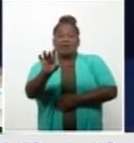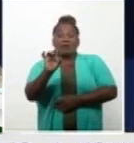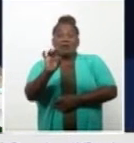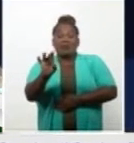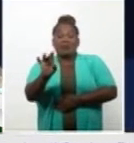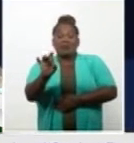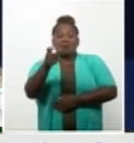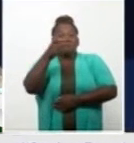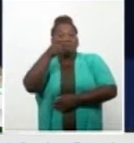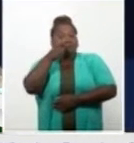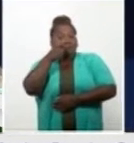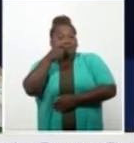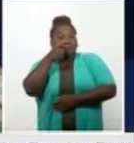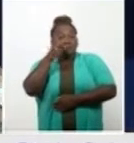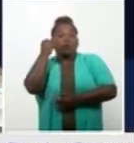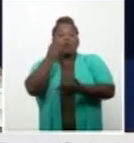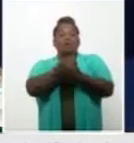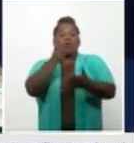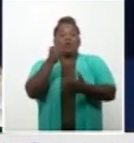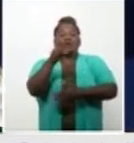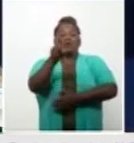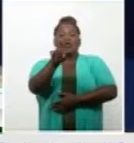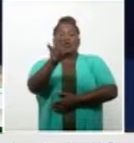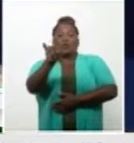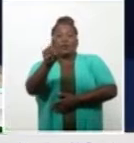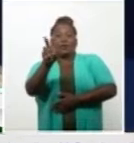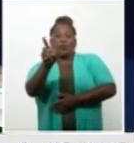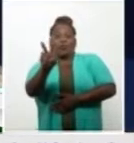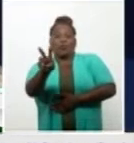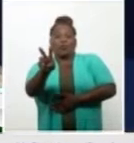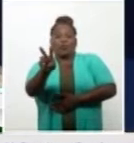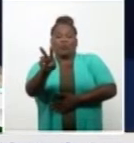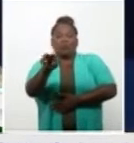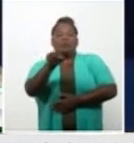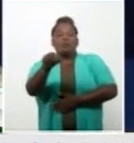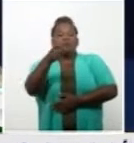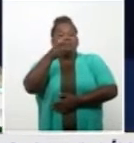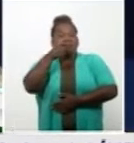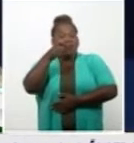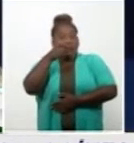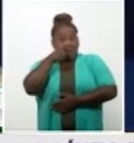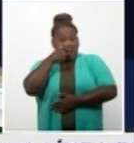315 suspects, 192 confirmed,